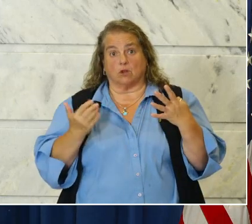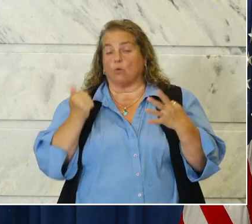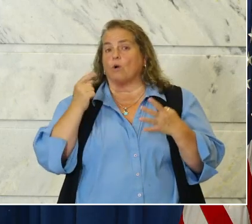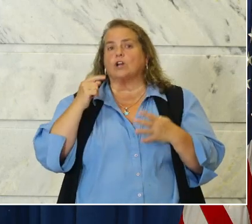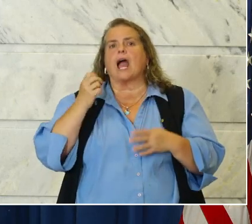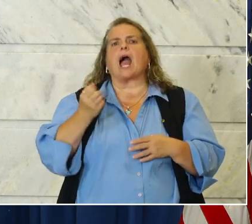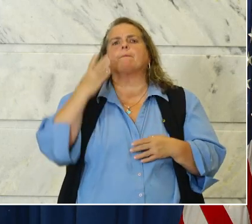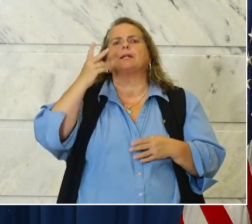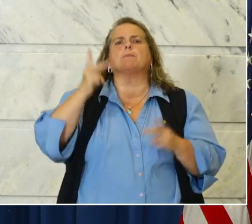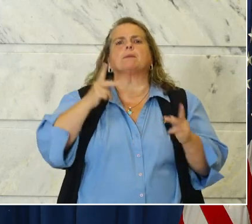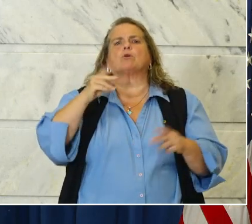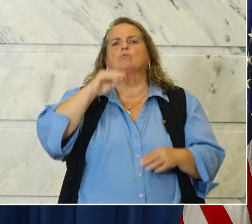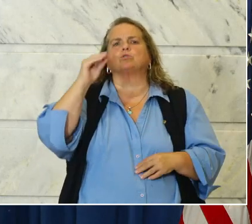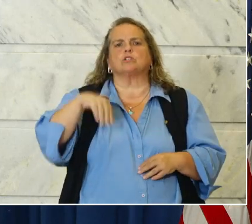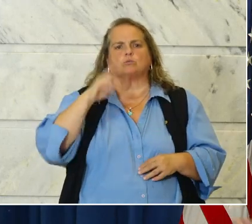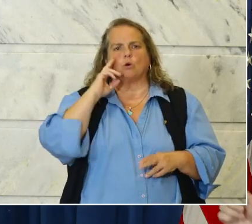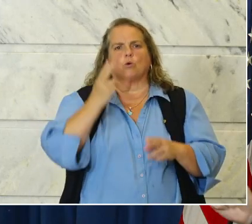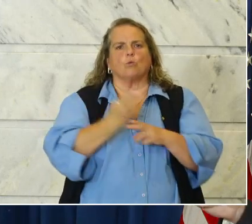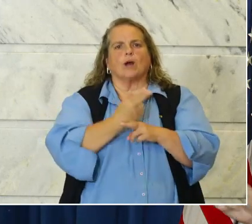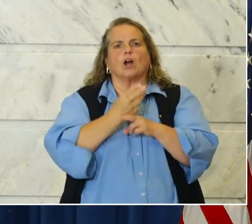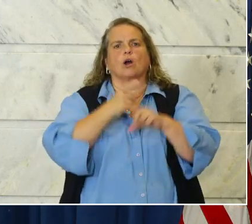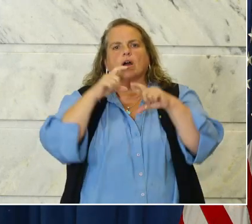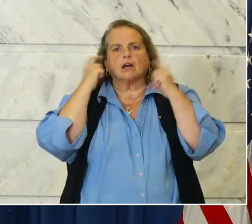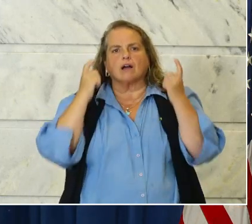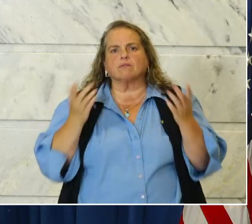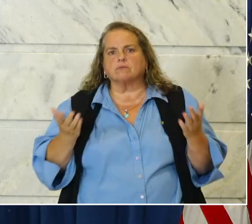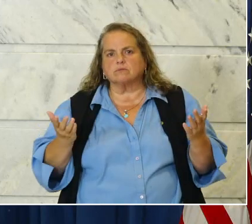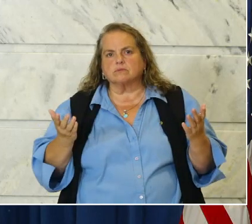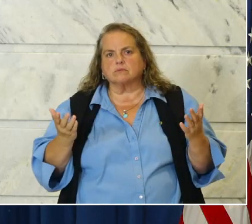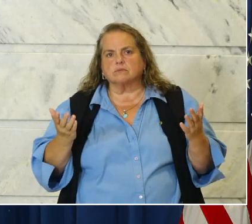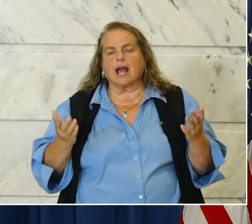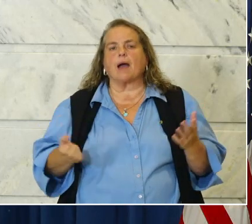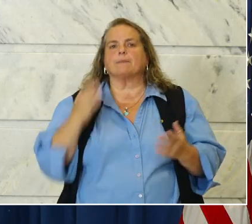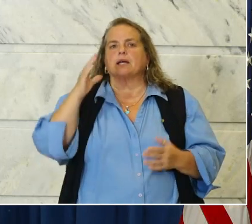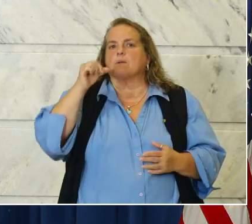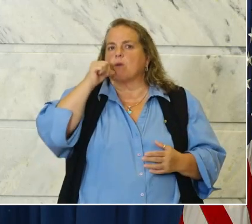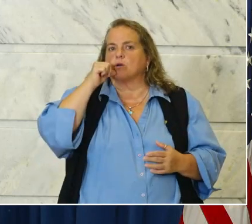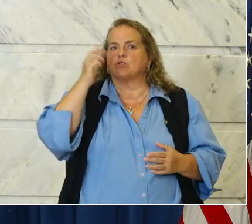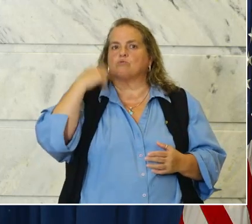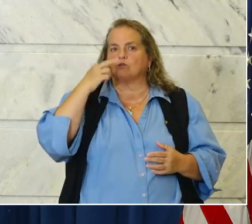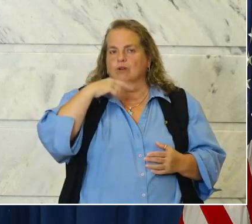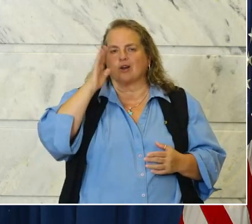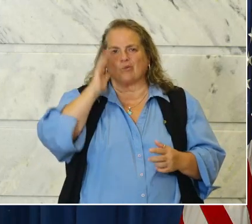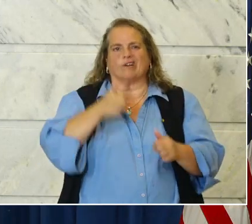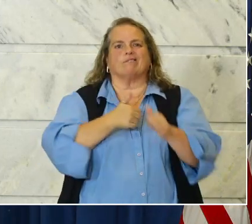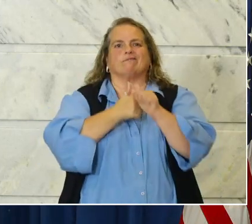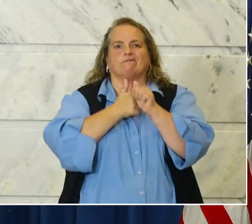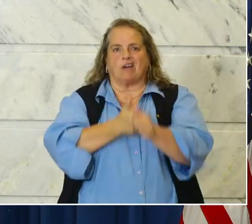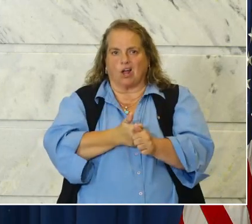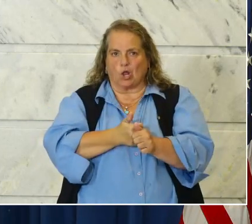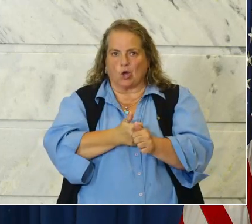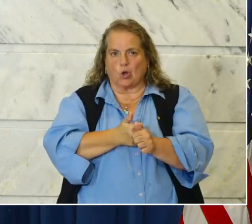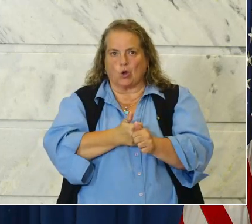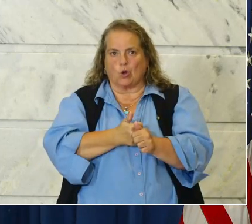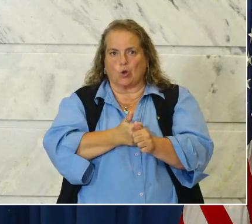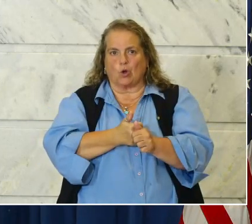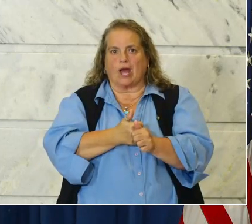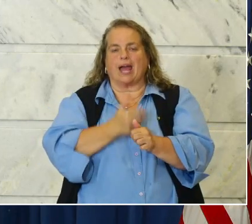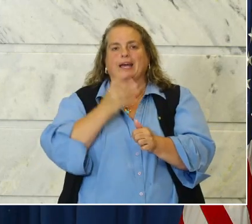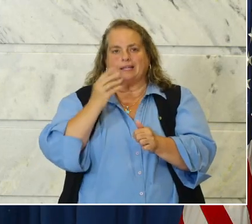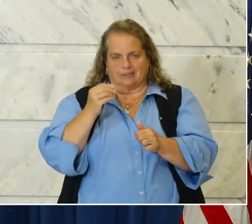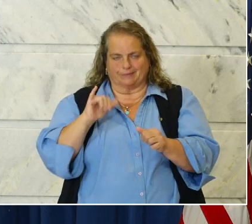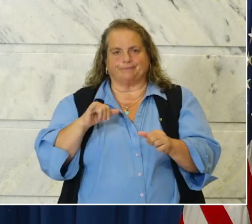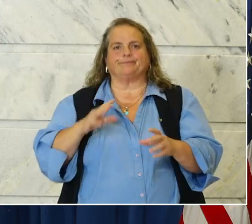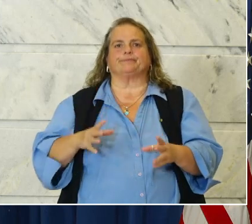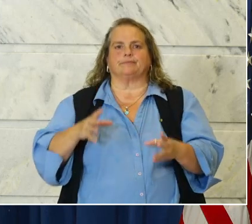going to wear a facial covering? How many bars and restaurants are going to follow and buy into